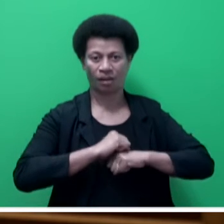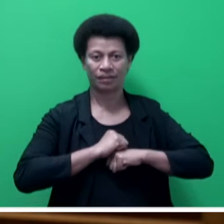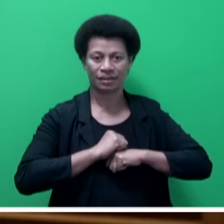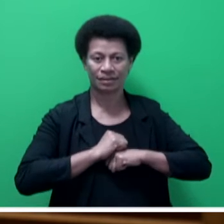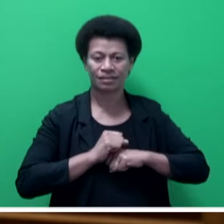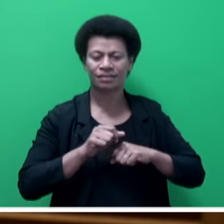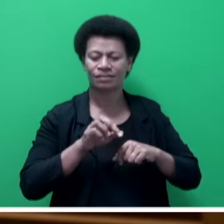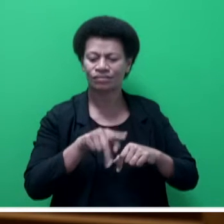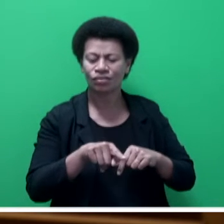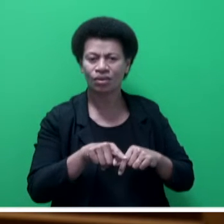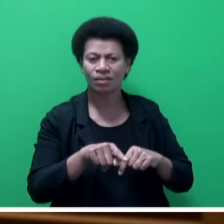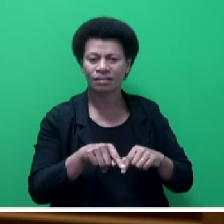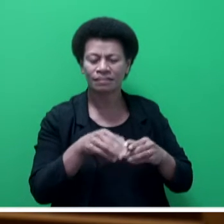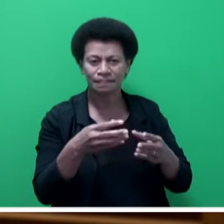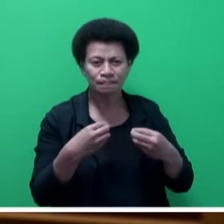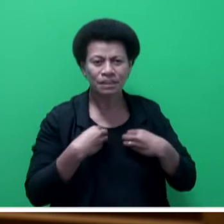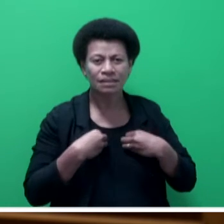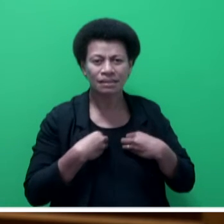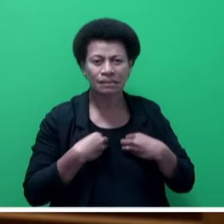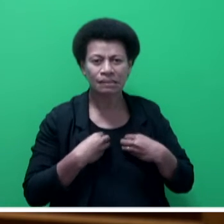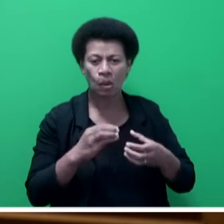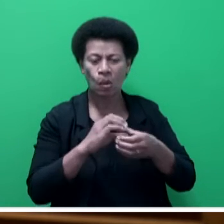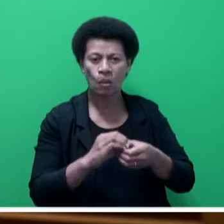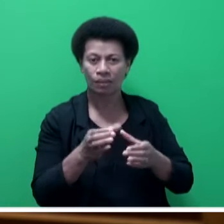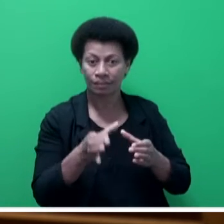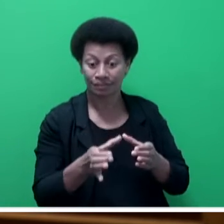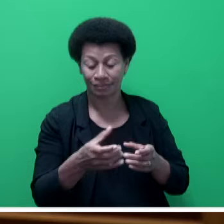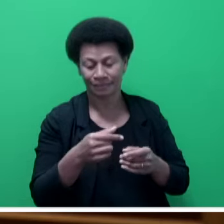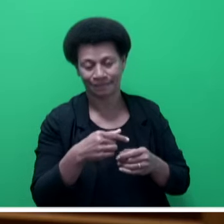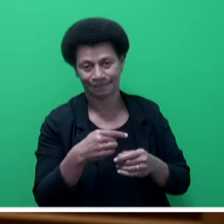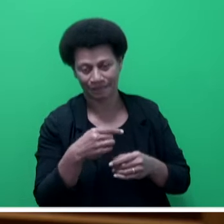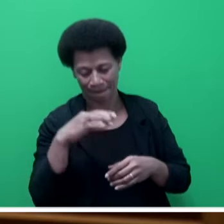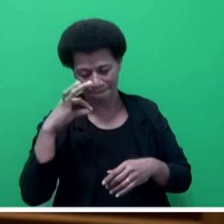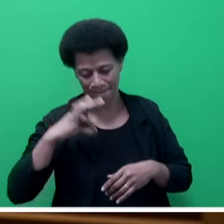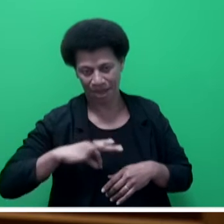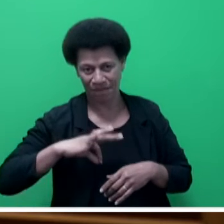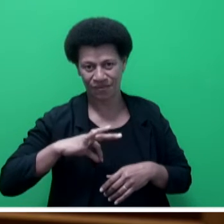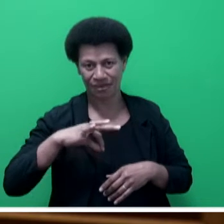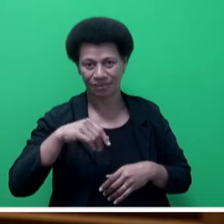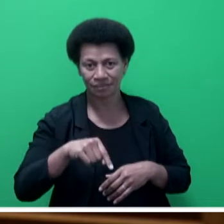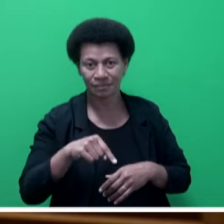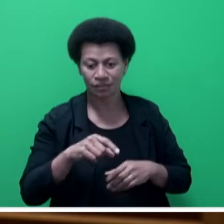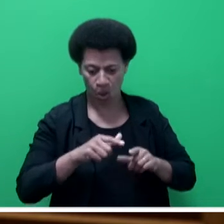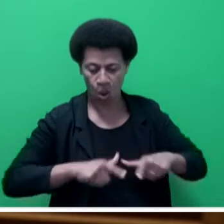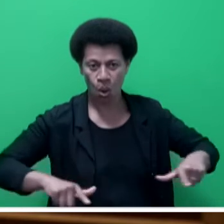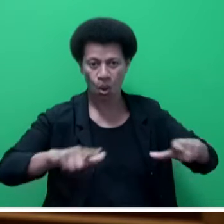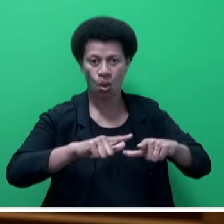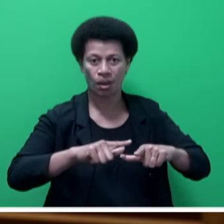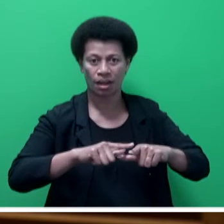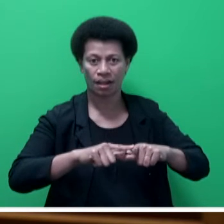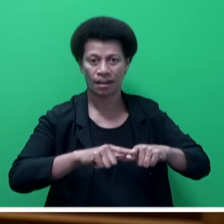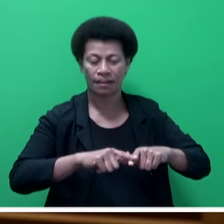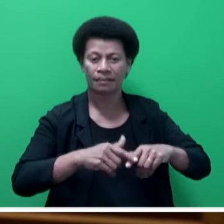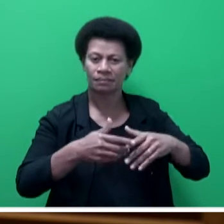investors and tourists alive, and we are actually realizing the benefits. We had our Love Our Locals campaign, and since